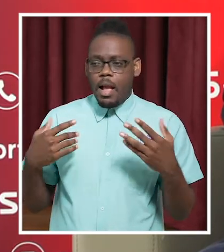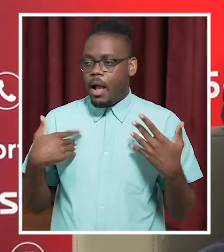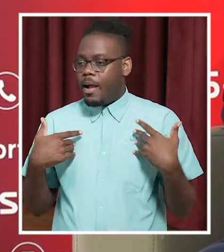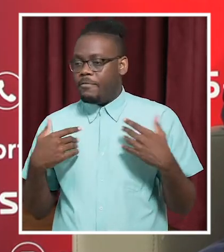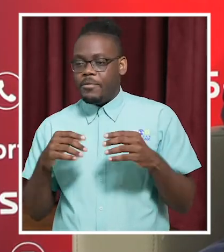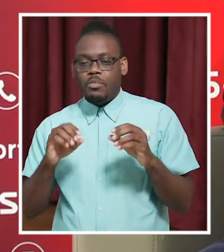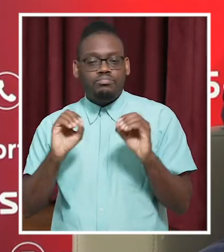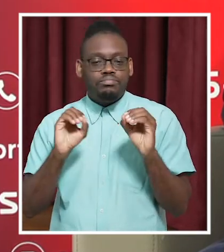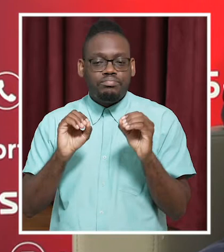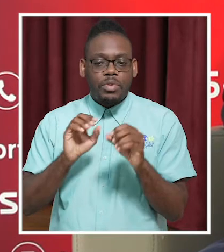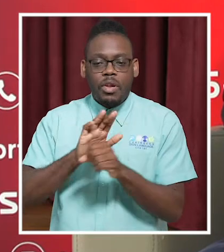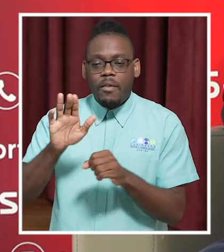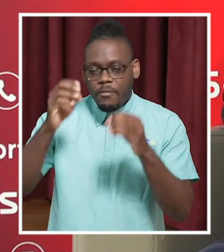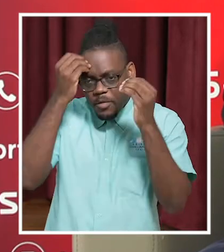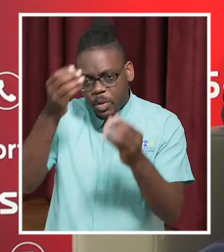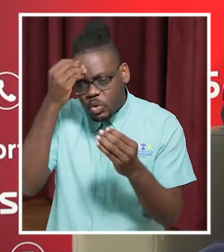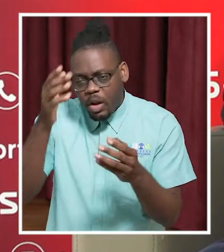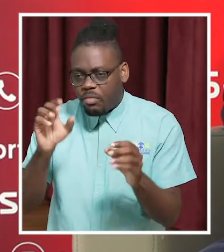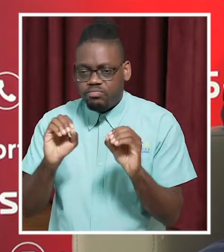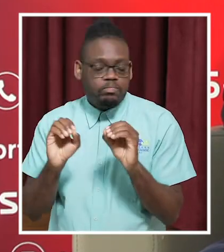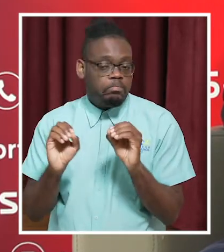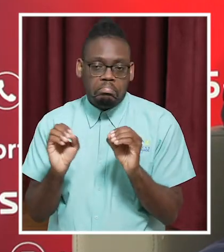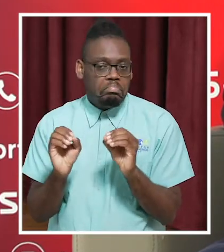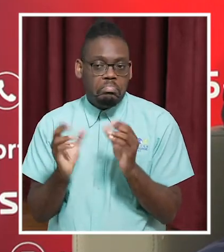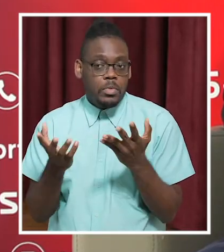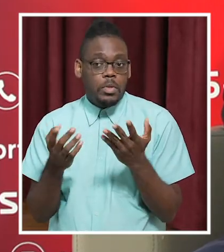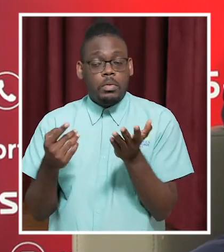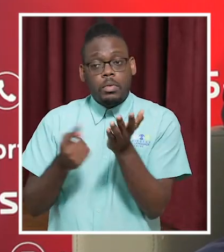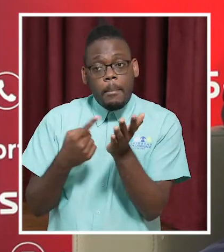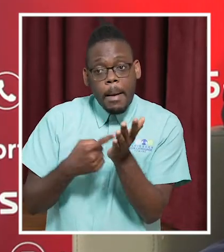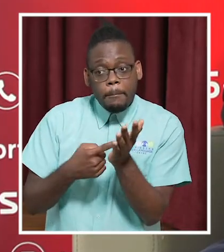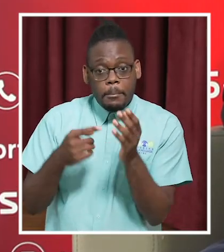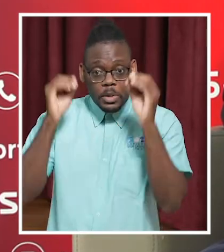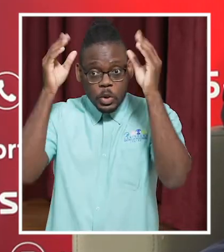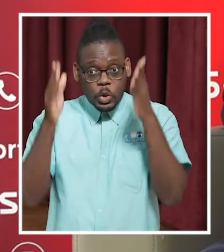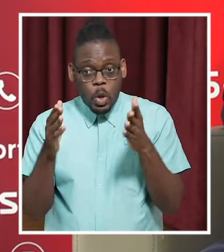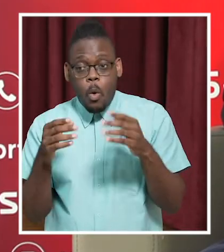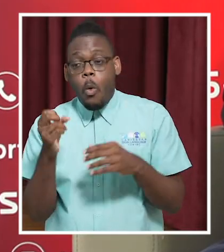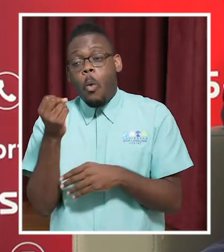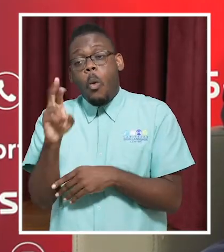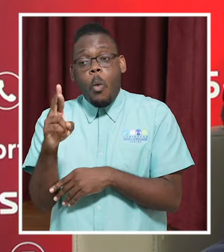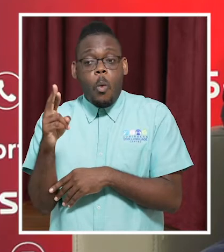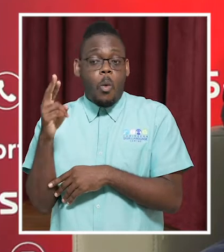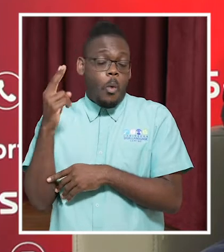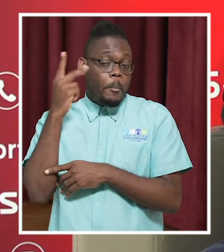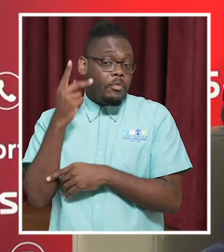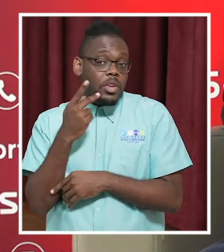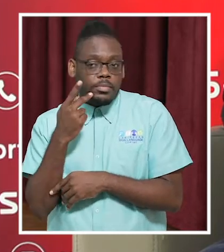behaves in ways that are inappropriate or disruptive, they tend to be punished, or they tend to